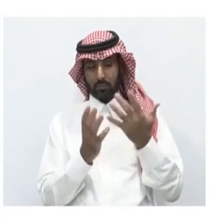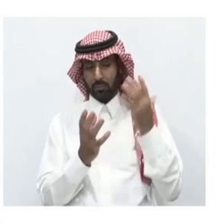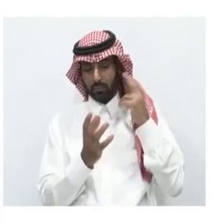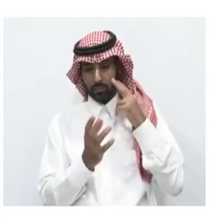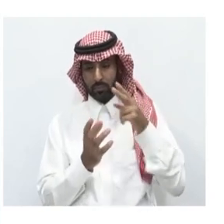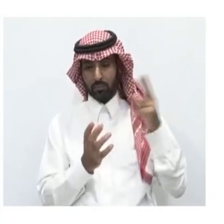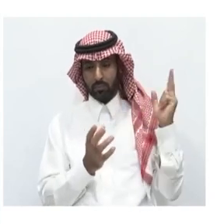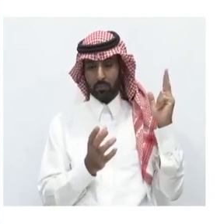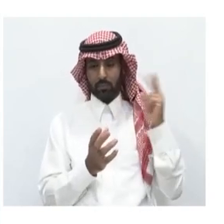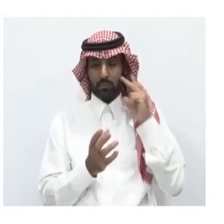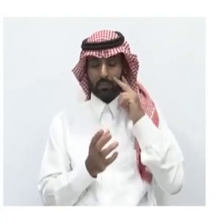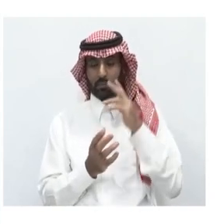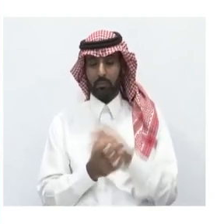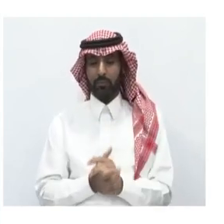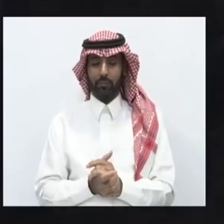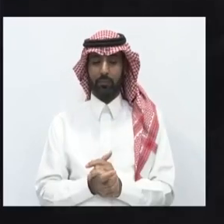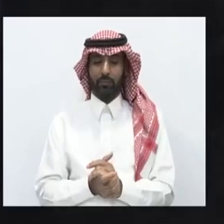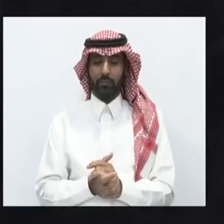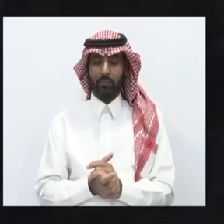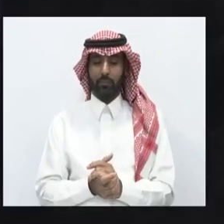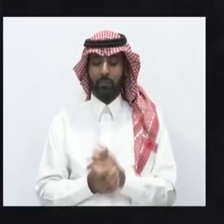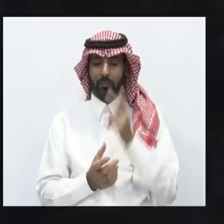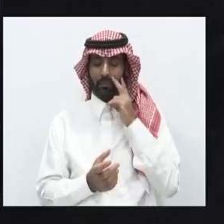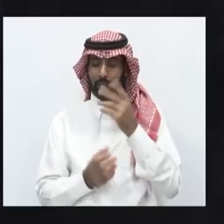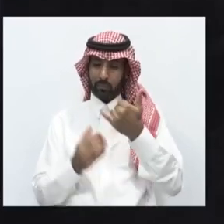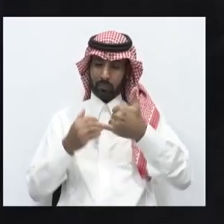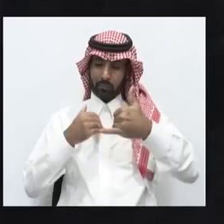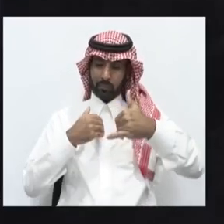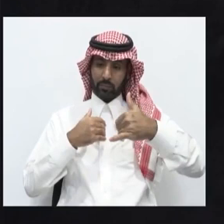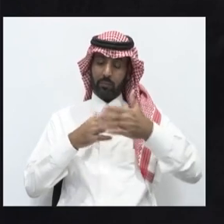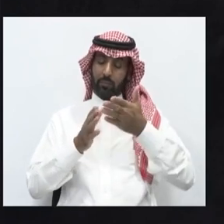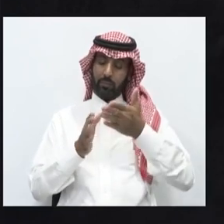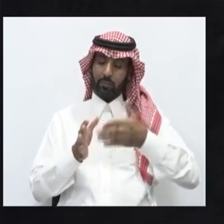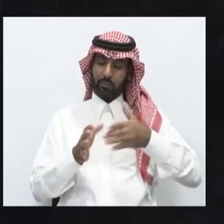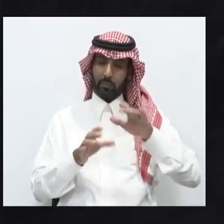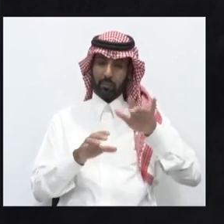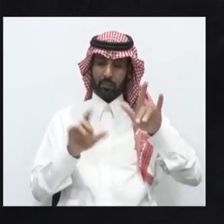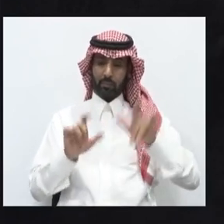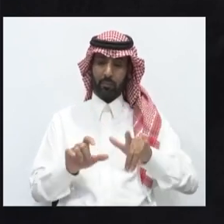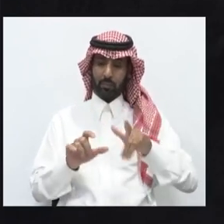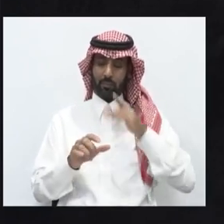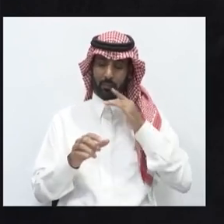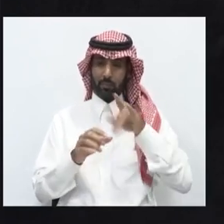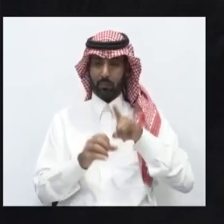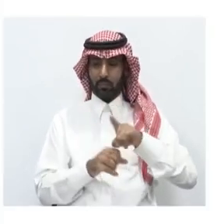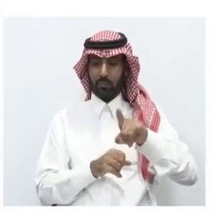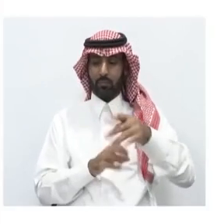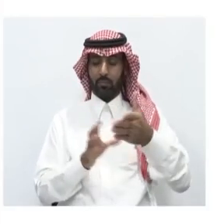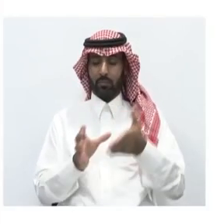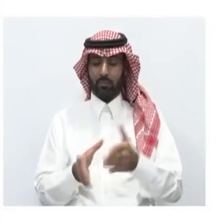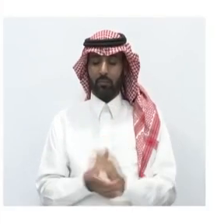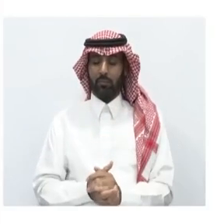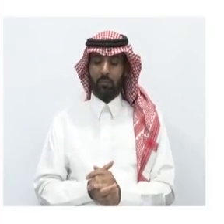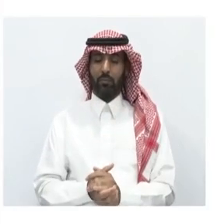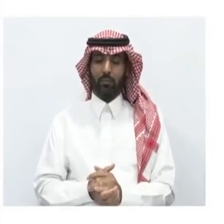can see the aisle. The aisle is the pathway between the chairs. We call it the aisle.